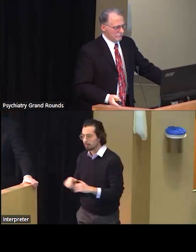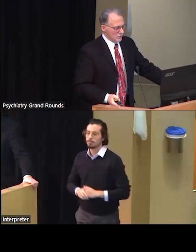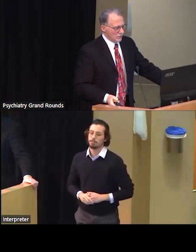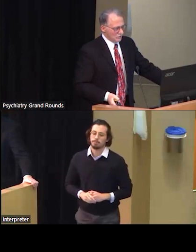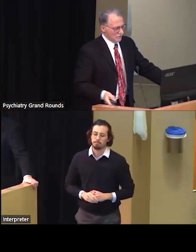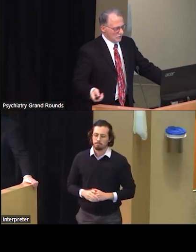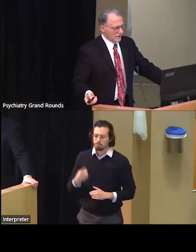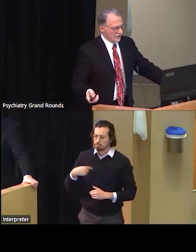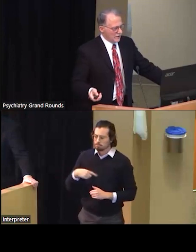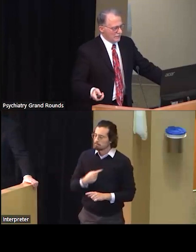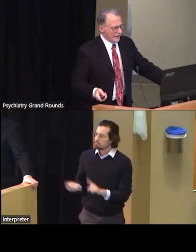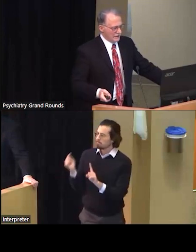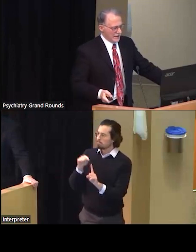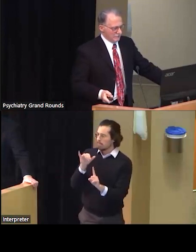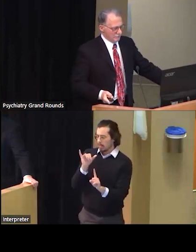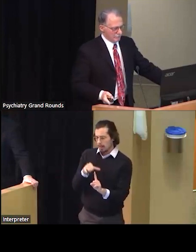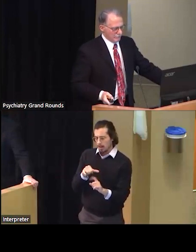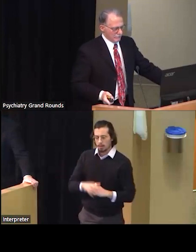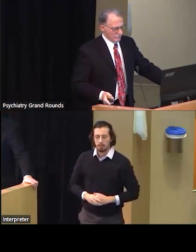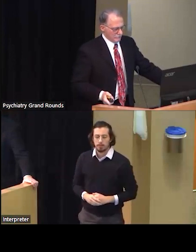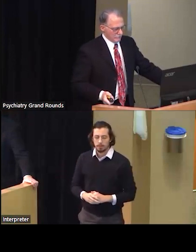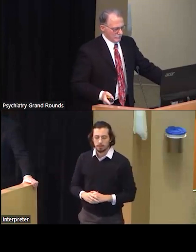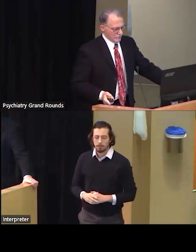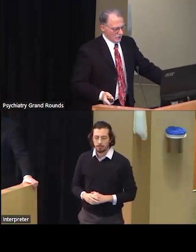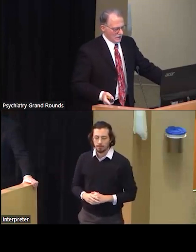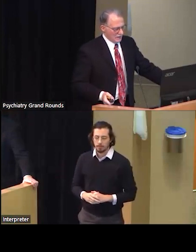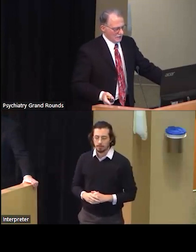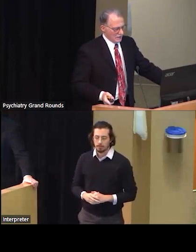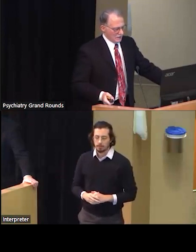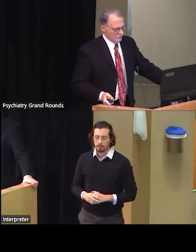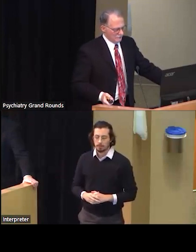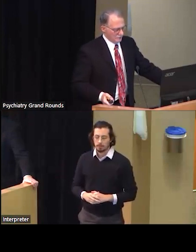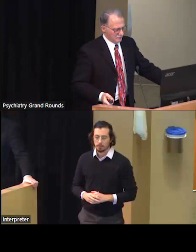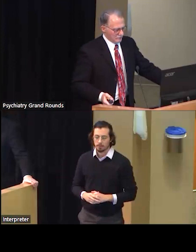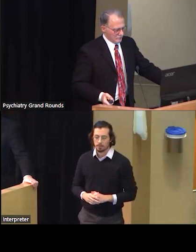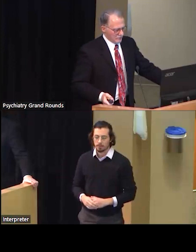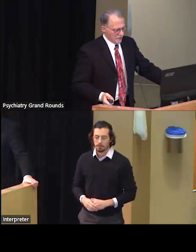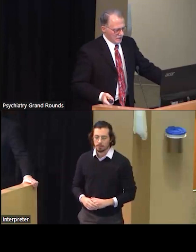So we're kind of getting back to that. So let me give you,